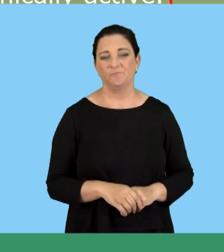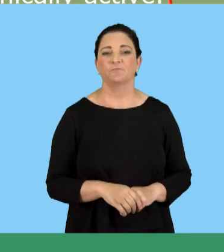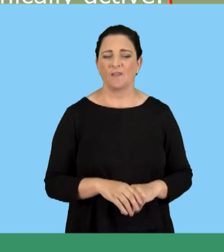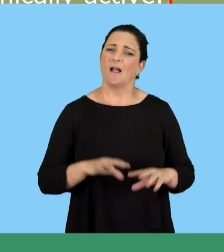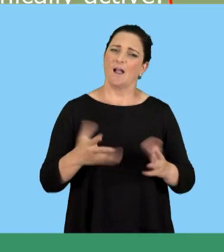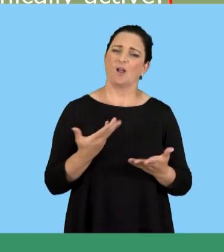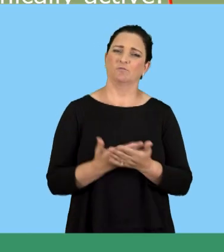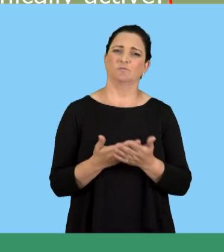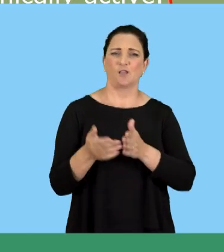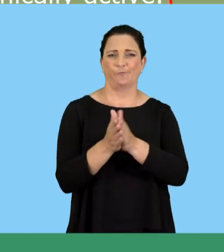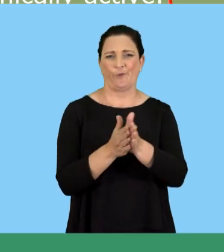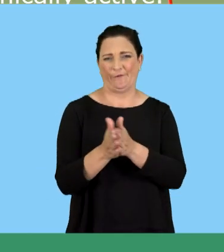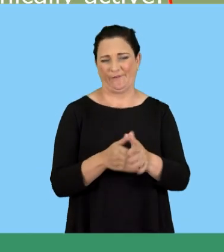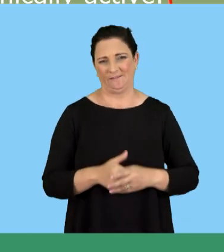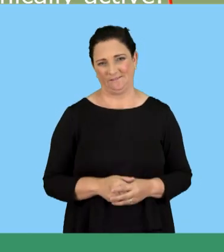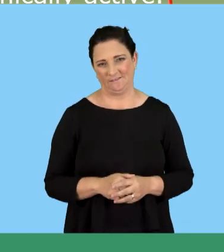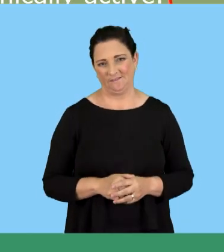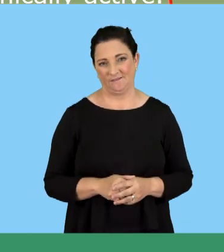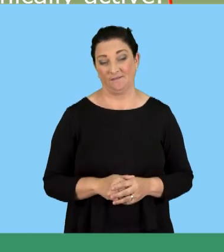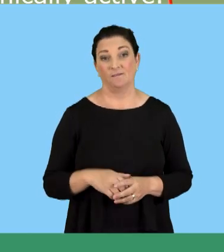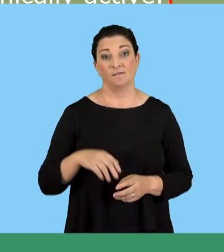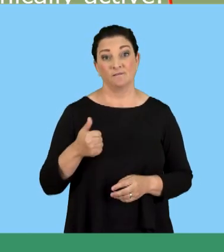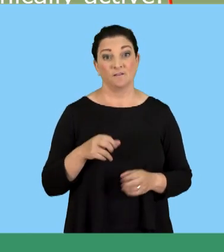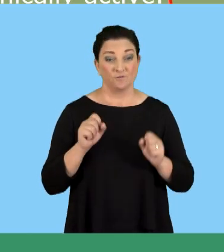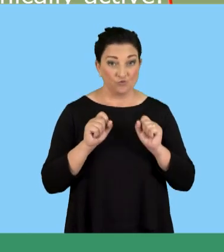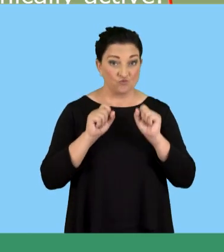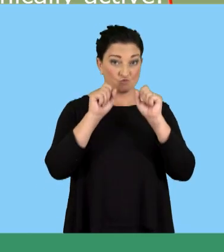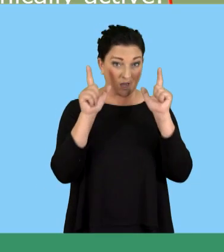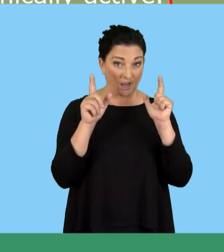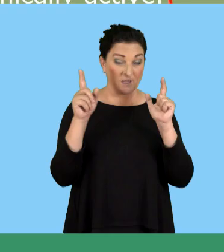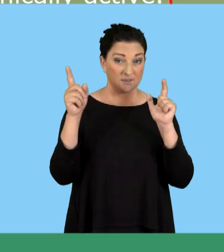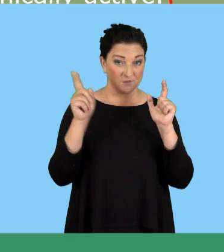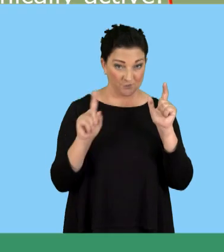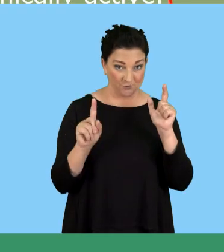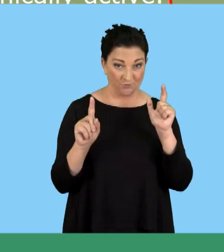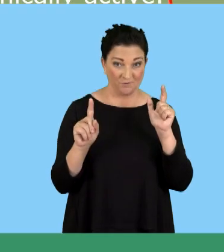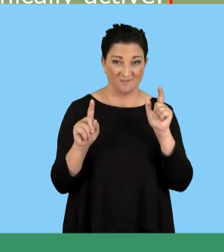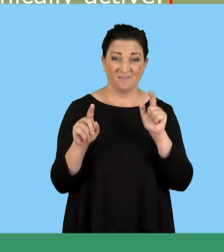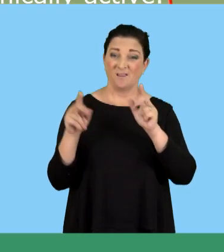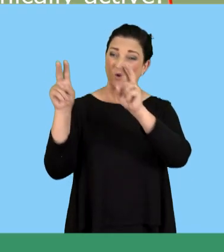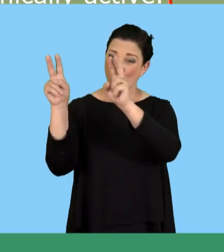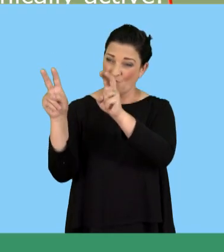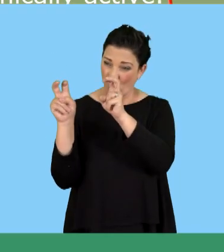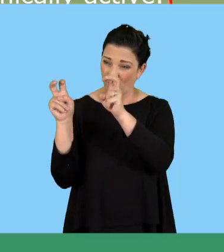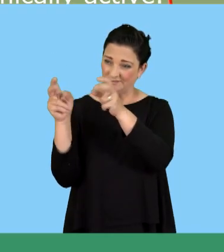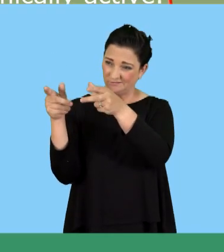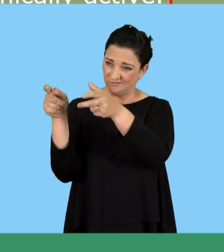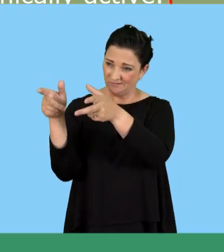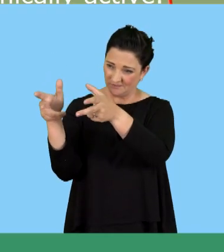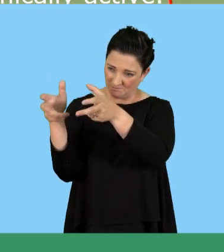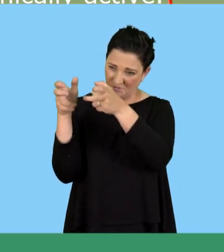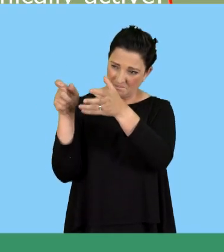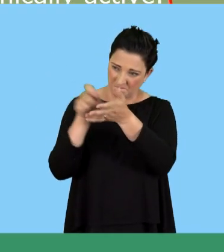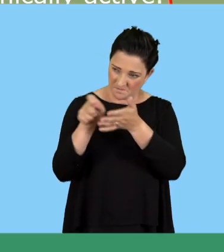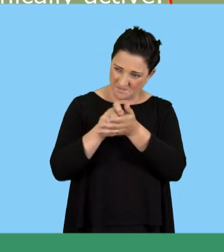So that is how you motivate. And you will also realize that the quotation is taken as it is from